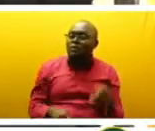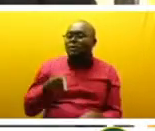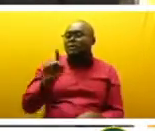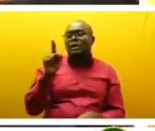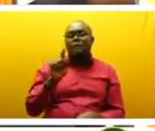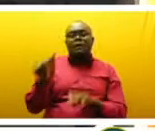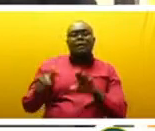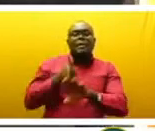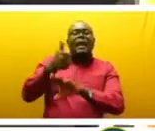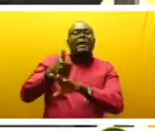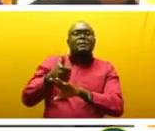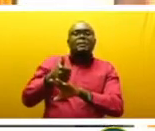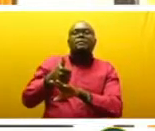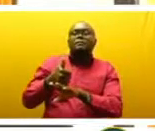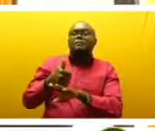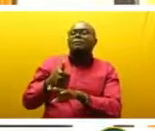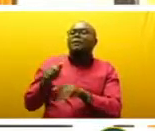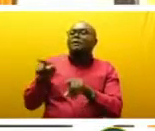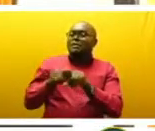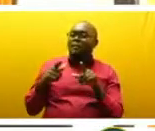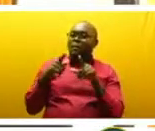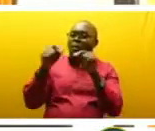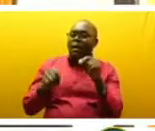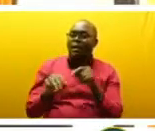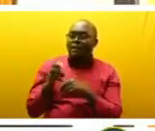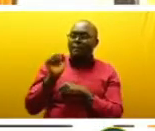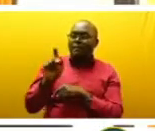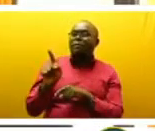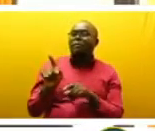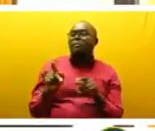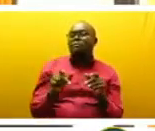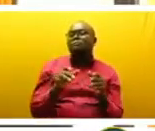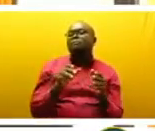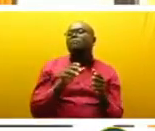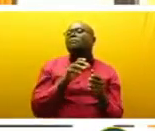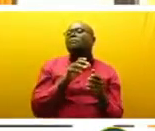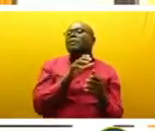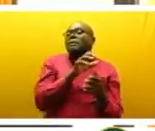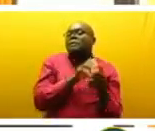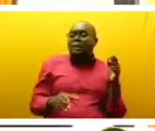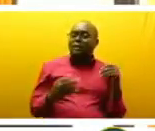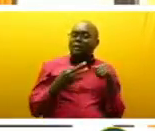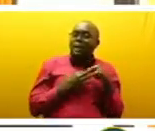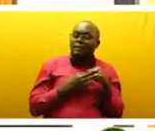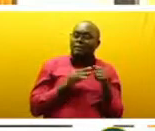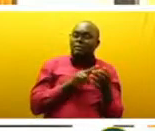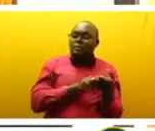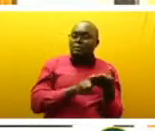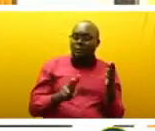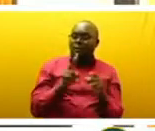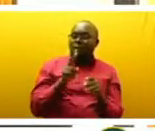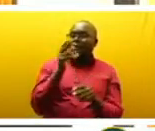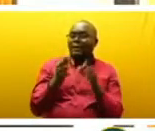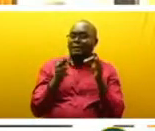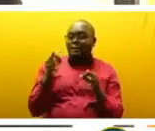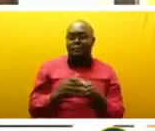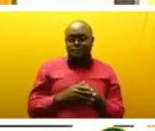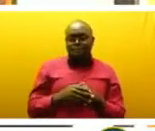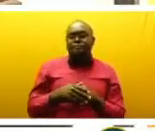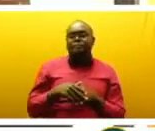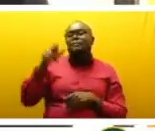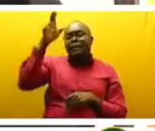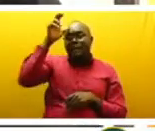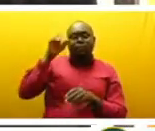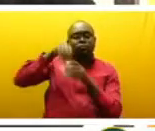behind me, Satan, as was said in the book of Mark 8:33 in the Bible, when the devil entered Peter, and Jesus told